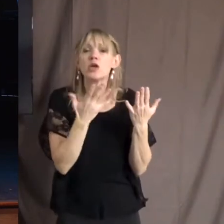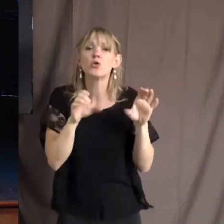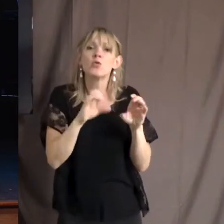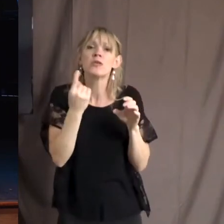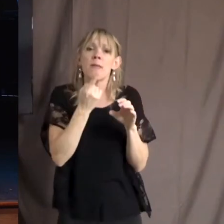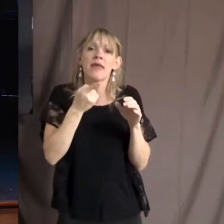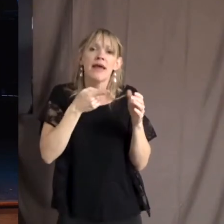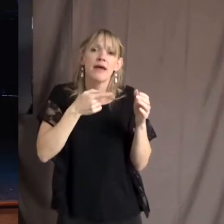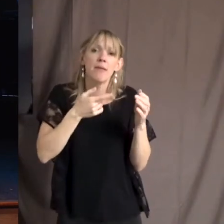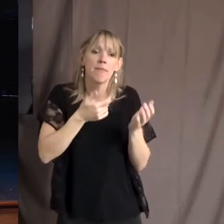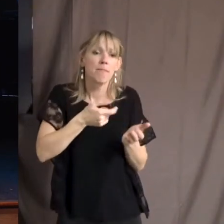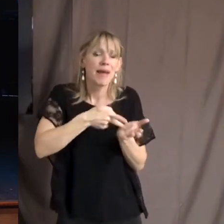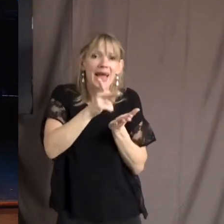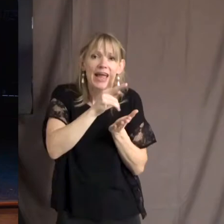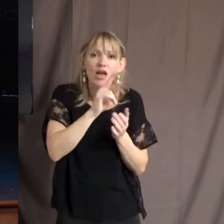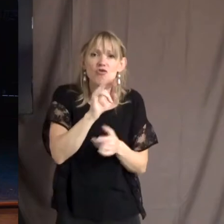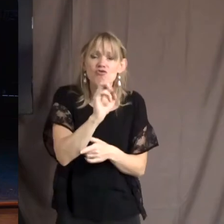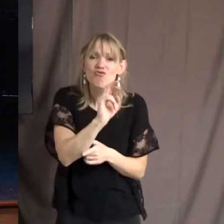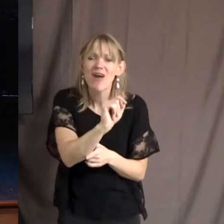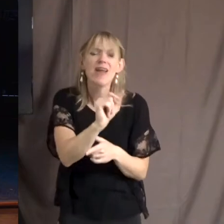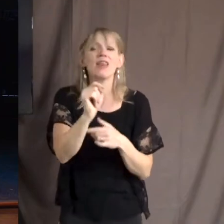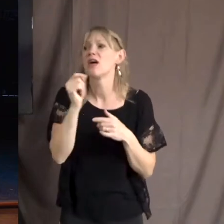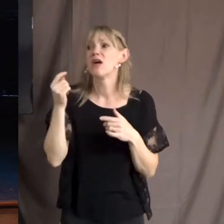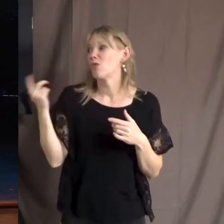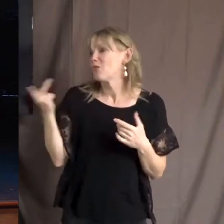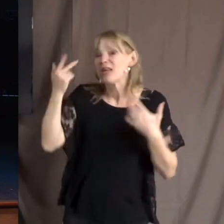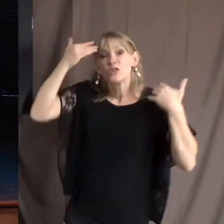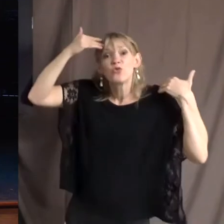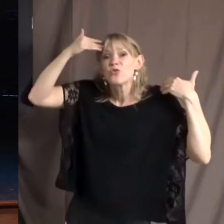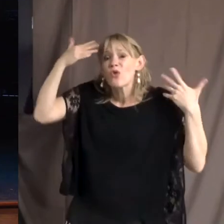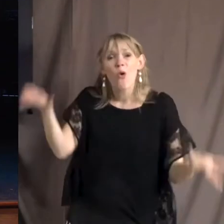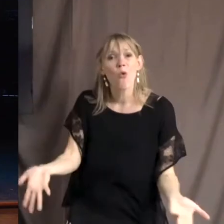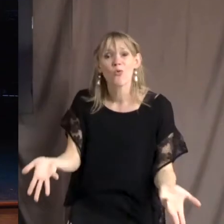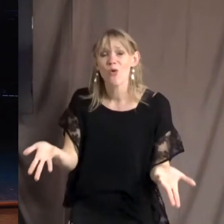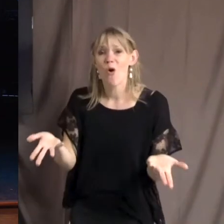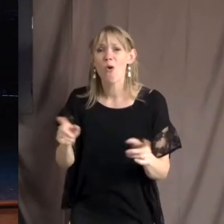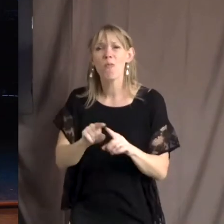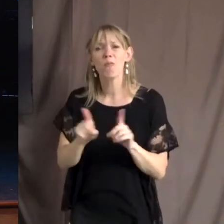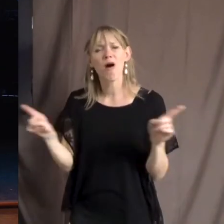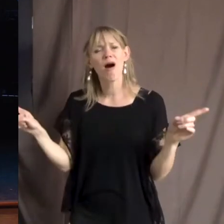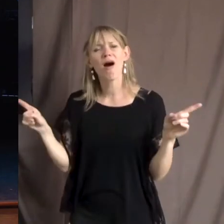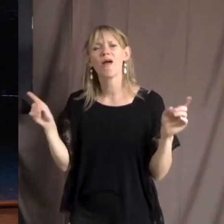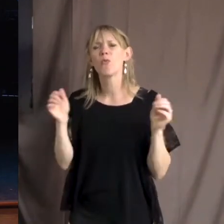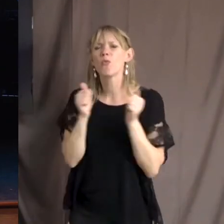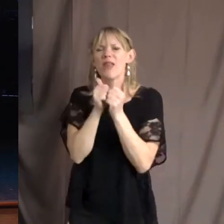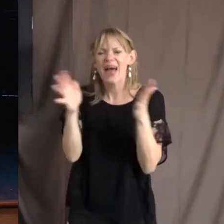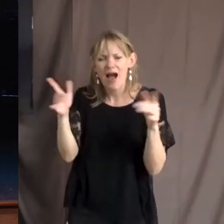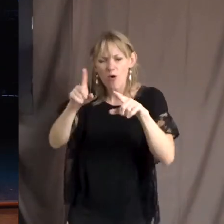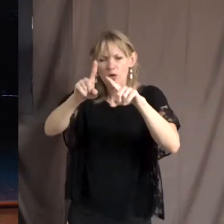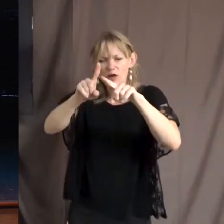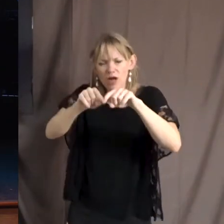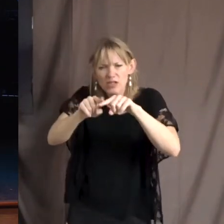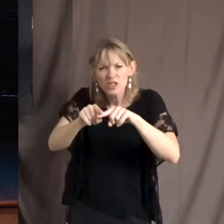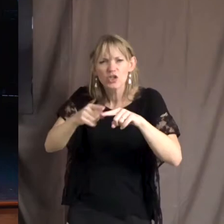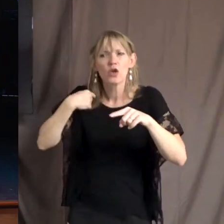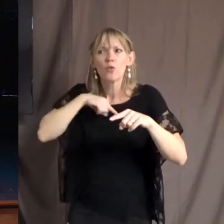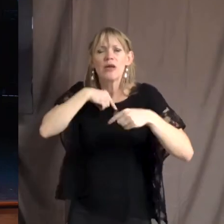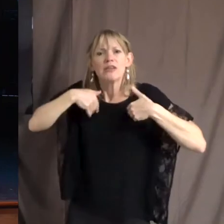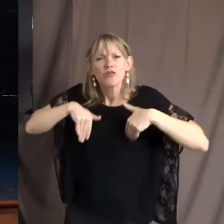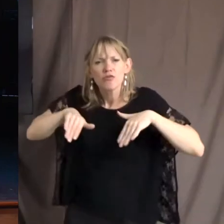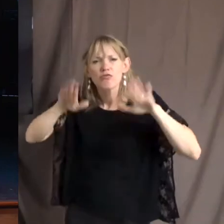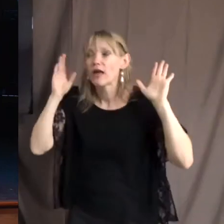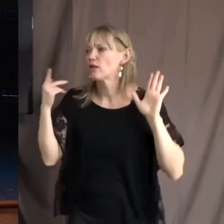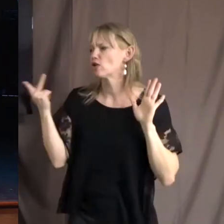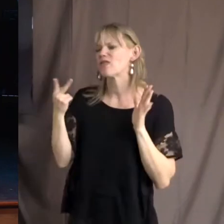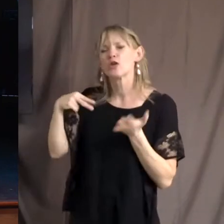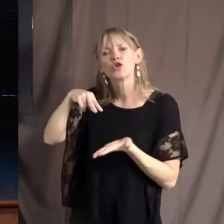them pay their rent so they can stay in their home, we don't know what they're going to use, but we unconditionally surrender it. And we did a prayer